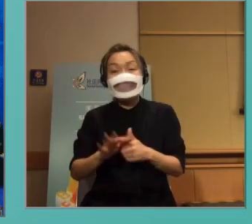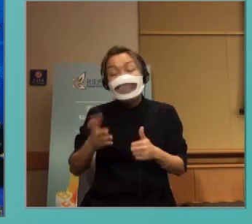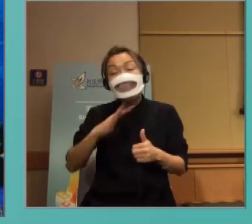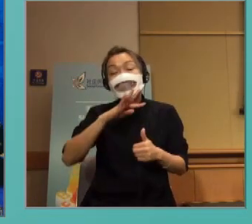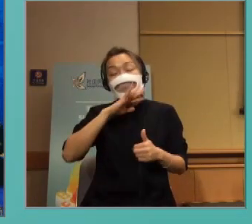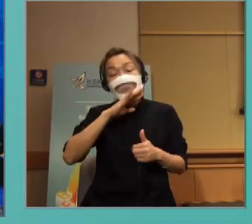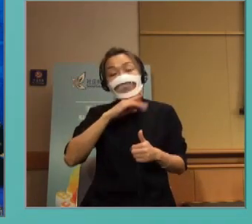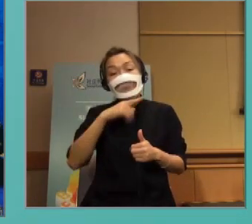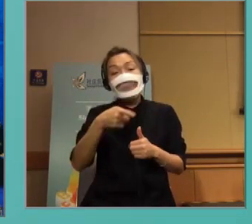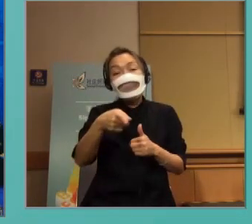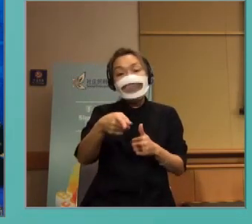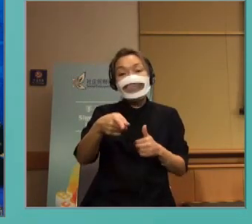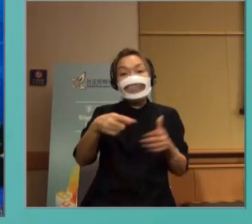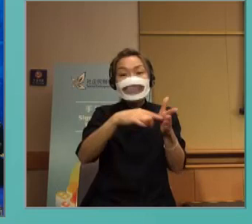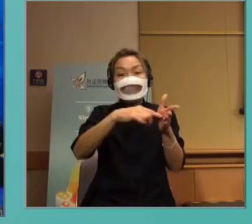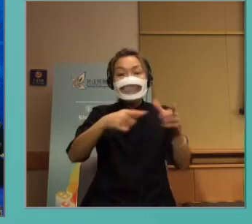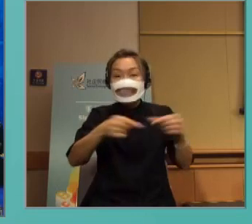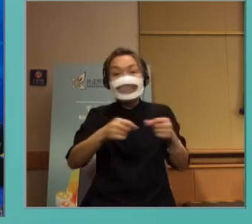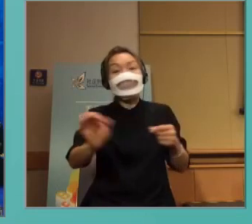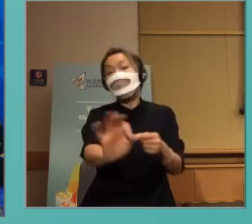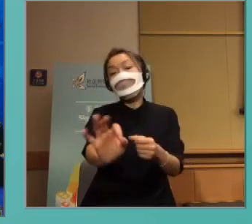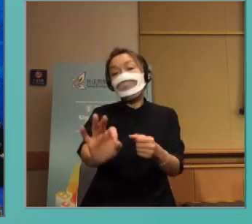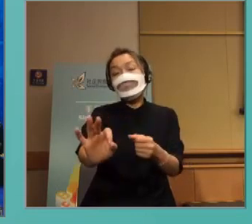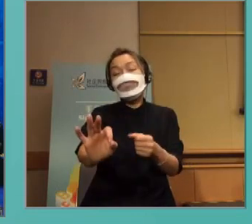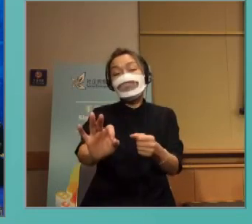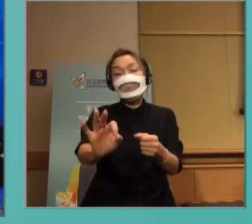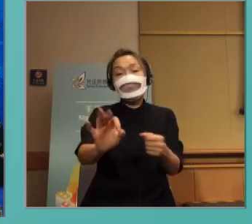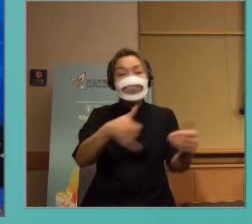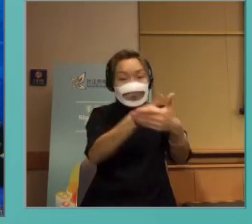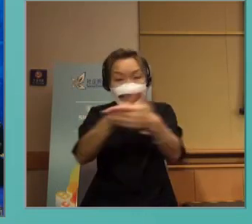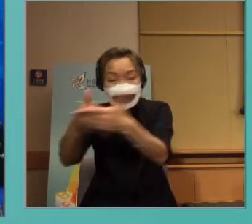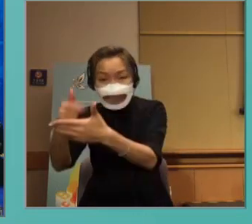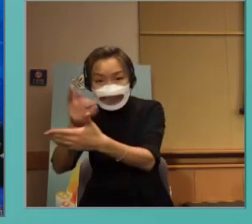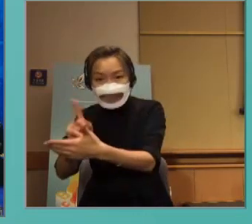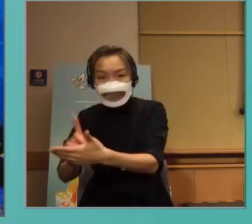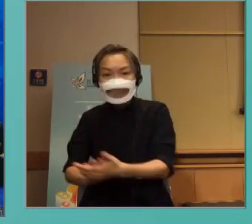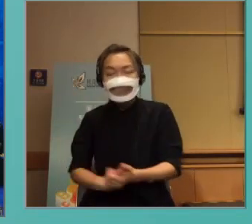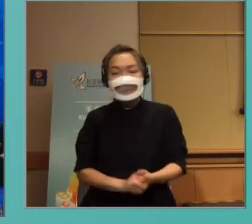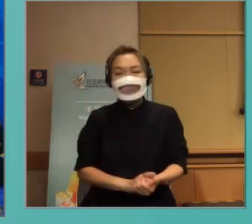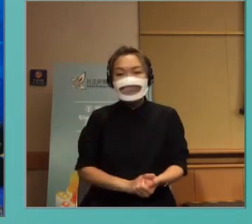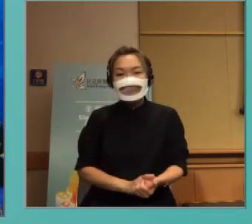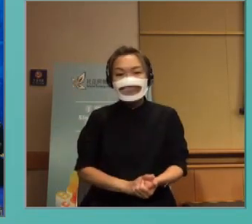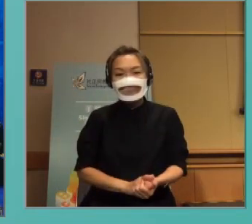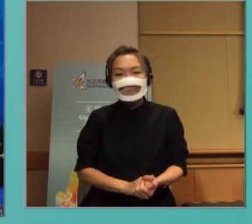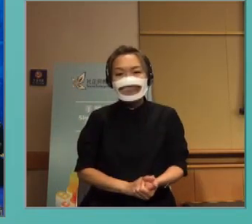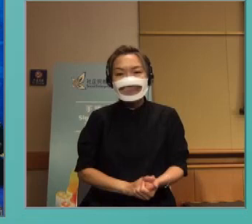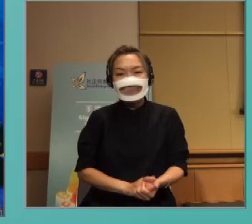we actually acquired a wallet solution that is fully integrated to a chat room program called Talk